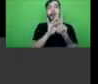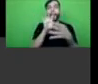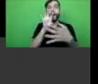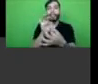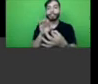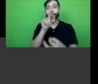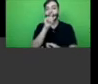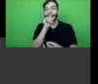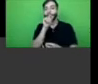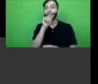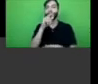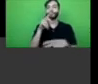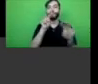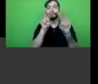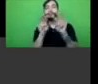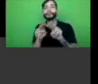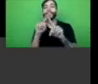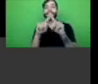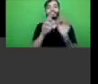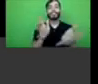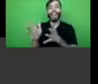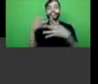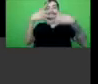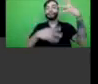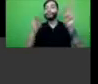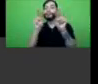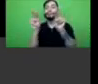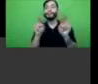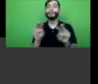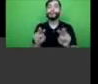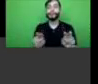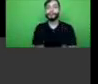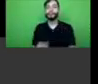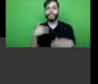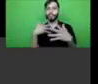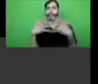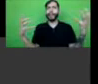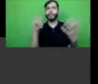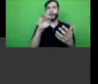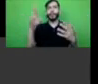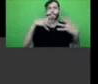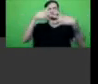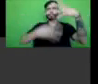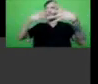on the hashtag gets to see all of the content that the hashtag